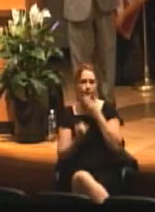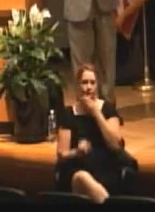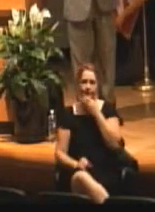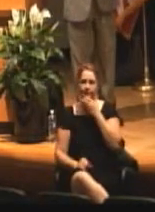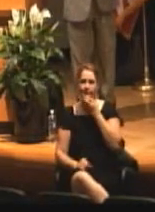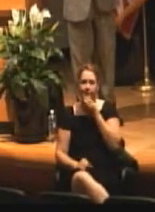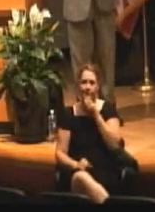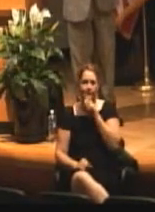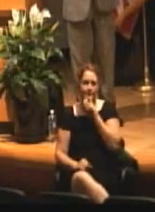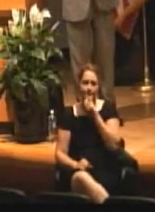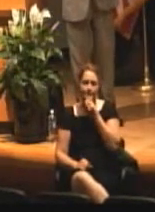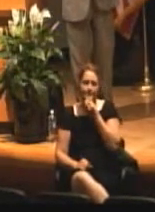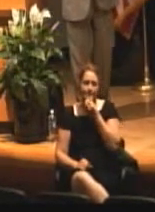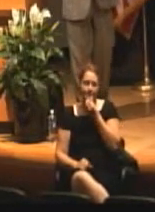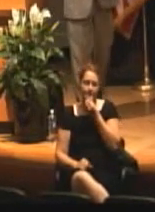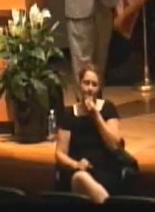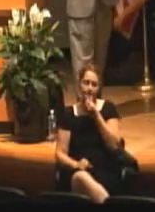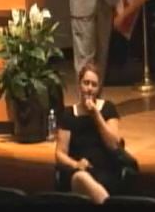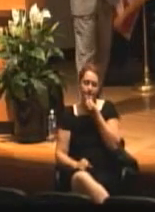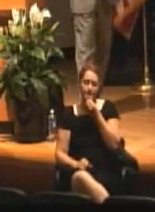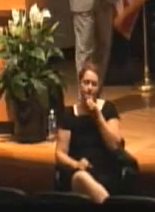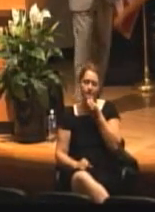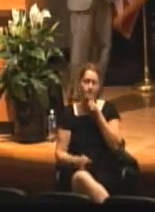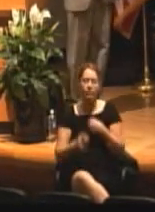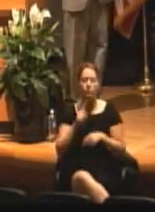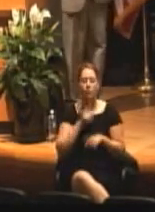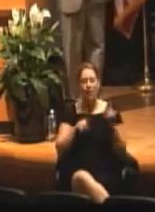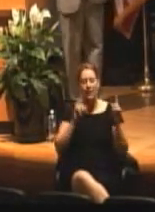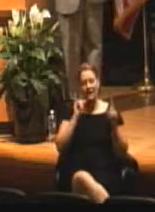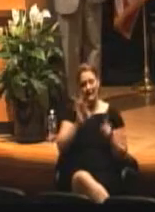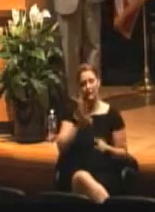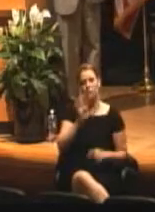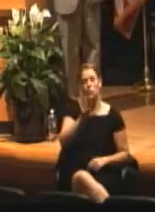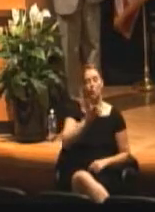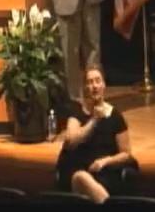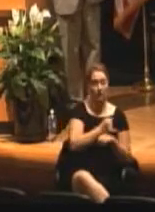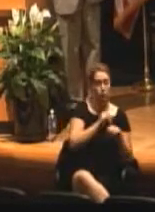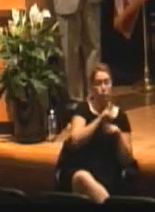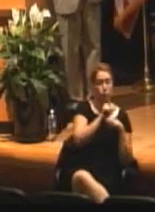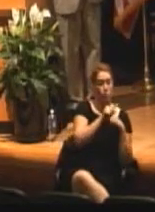point because the interest rate's lower, so you pay less for that monthly payment.